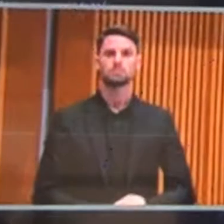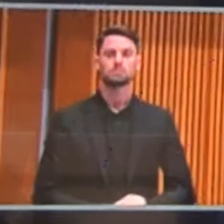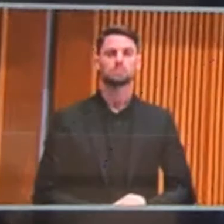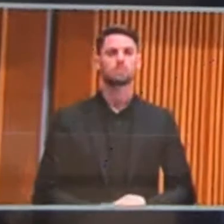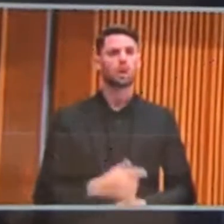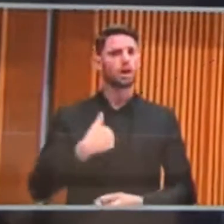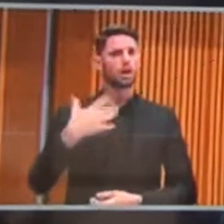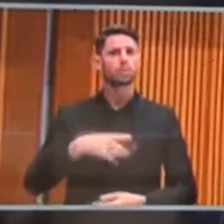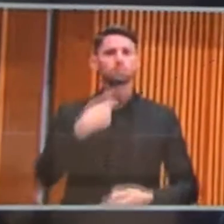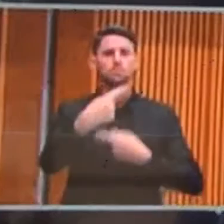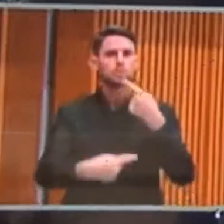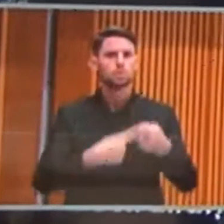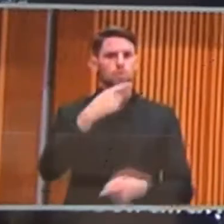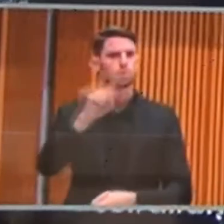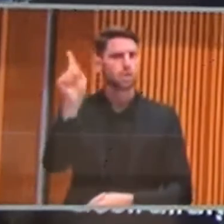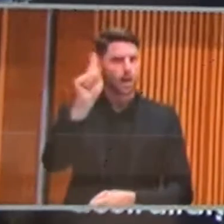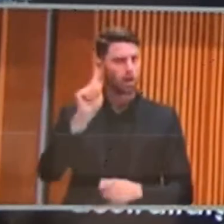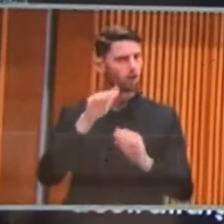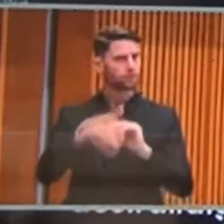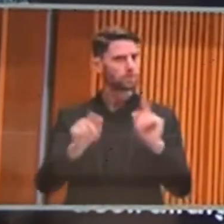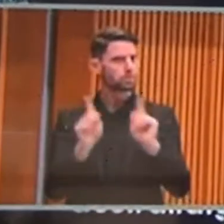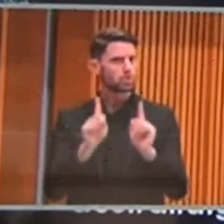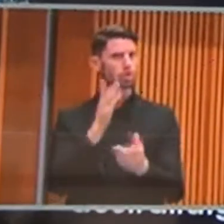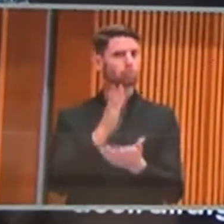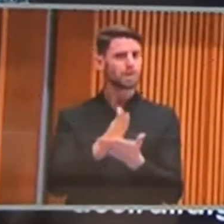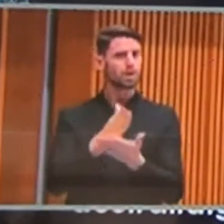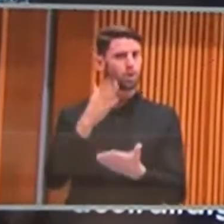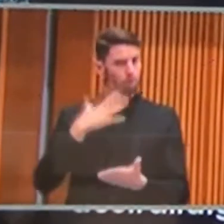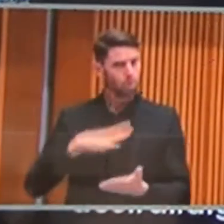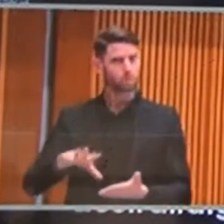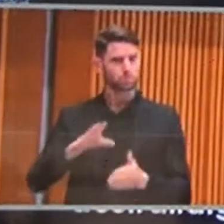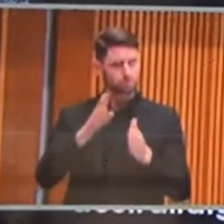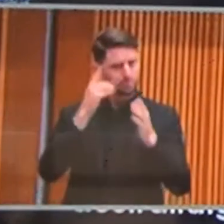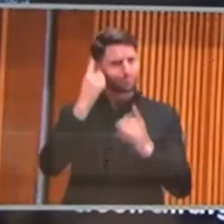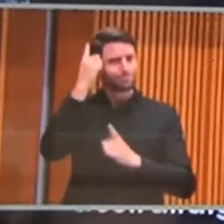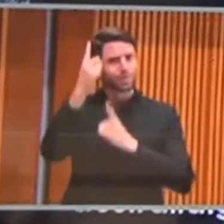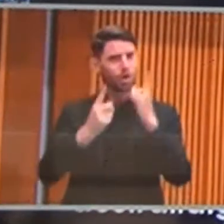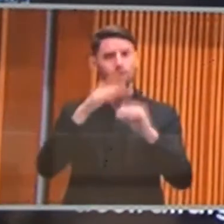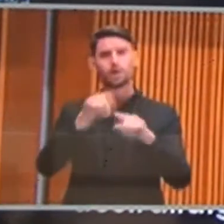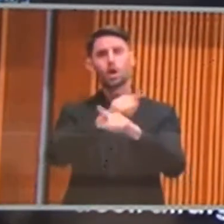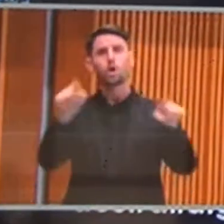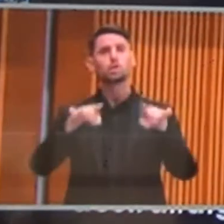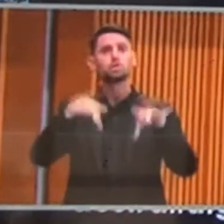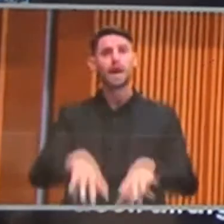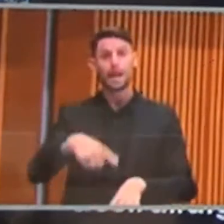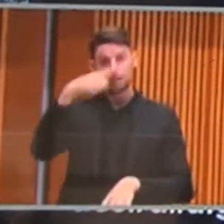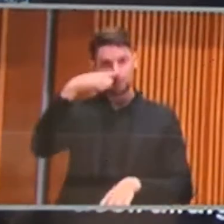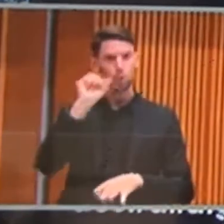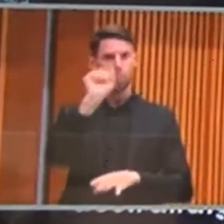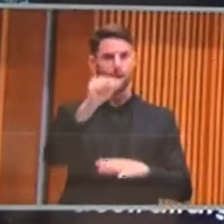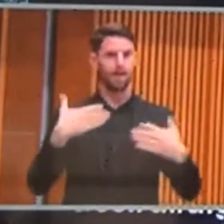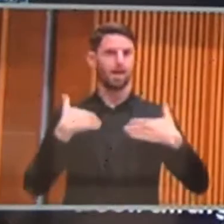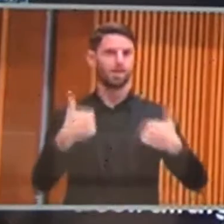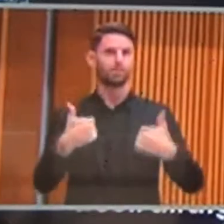Today is about focusing on the healthcare of Australians beyond just